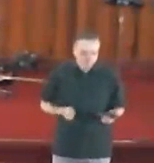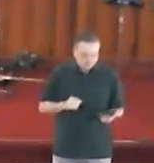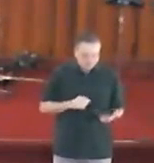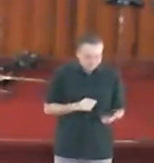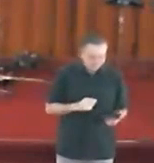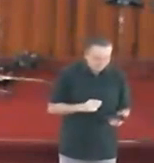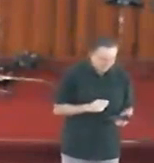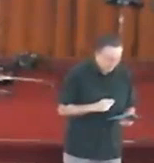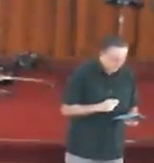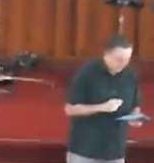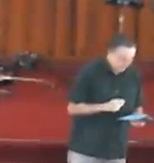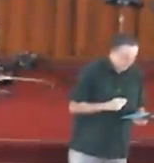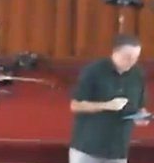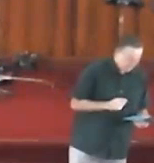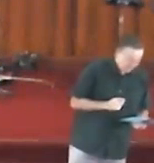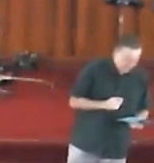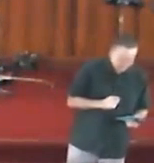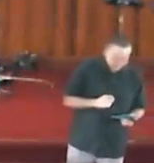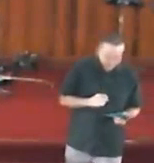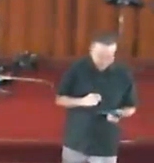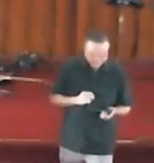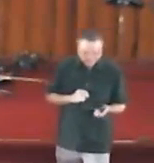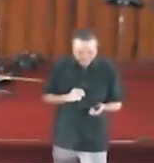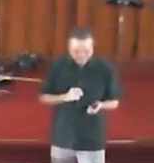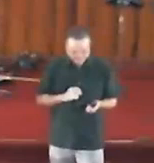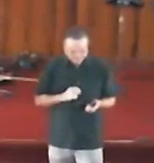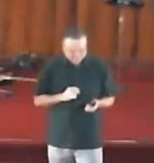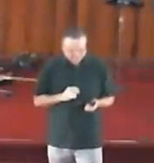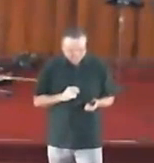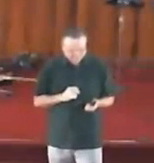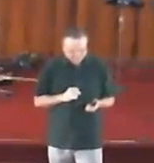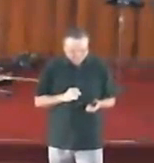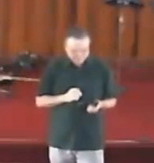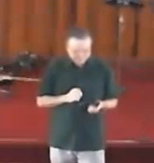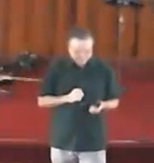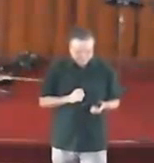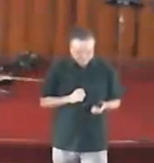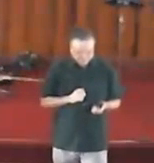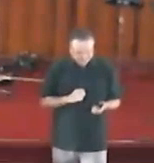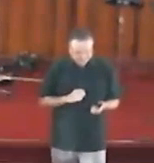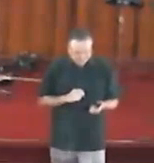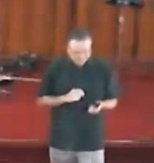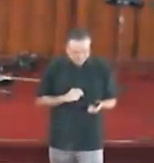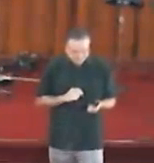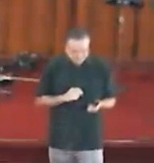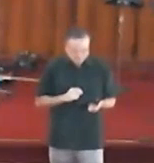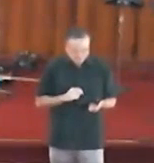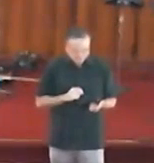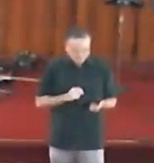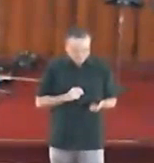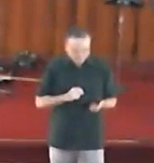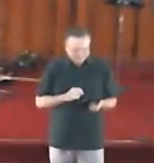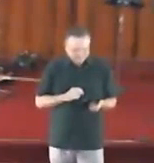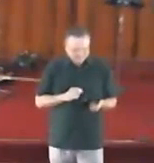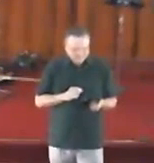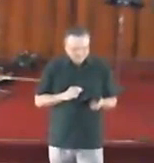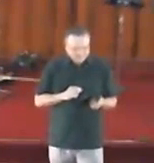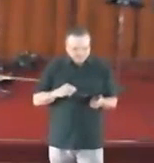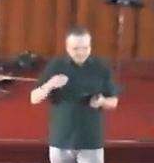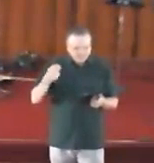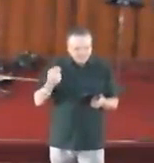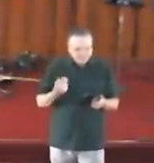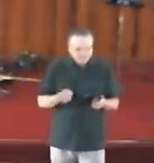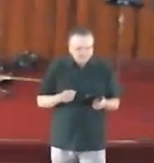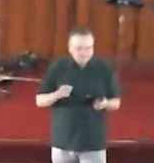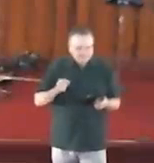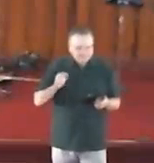Corinto. So we've seen Paul ministering through the power of the Holy Spirit in Thessalonica. Now let's look at Corinth. Dice,